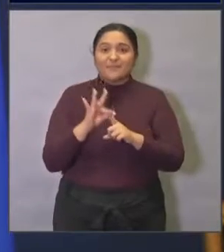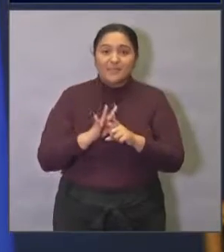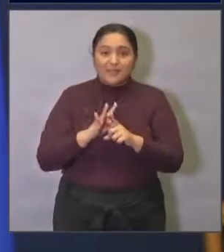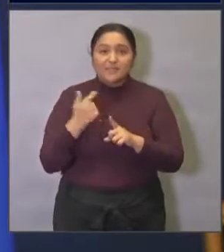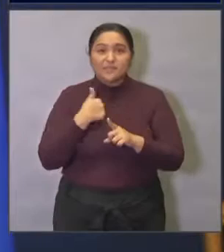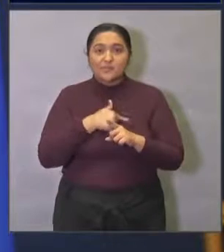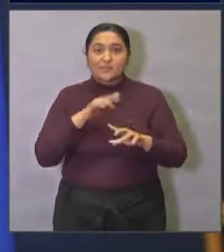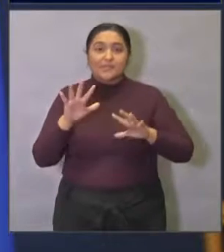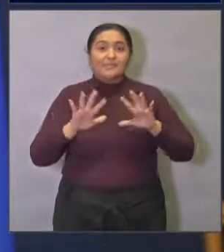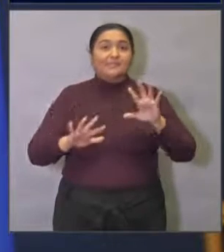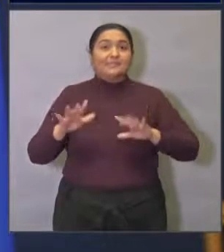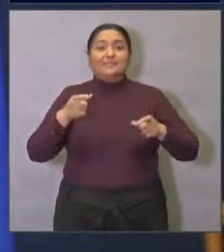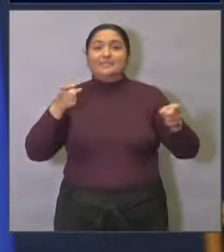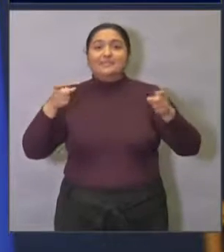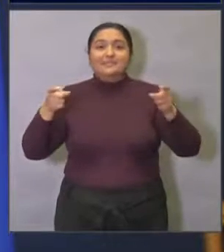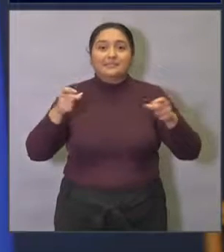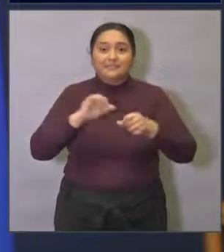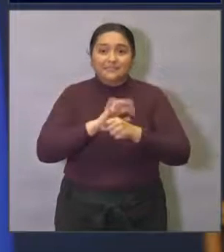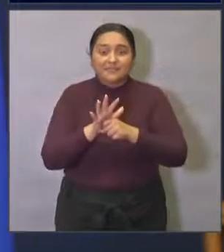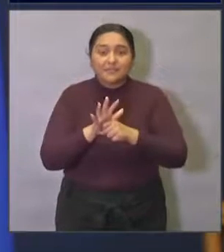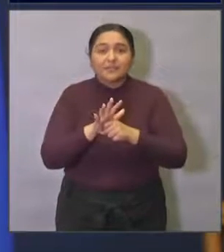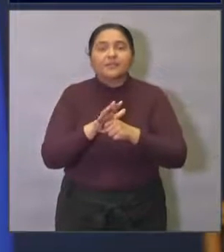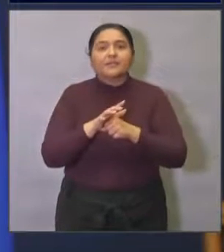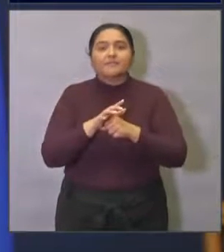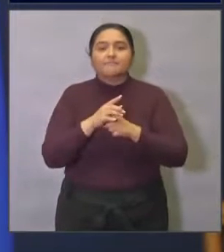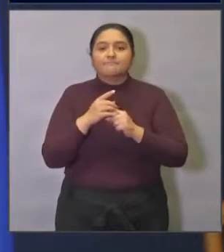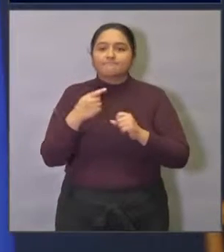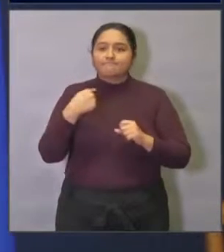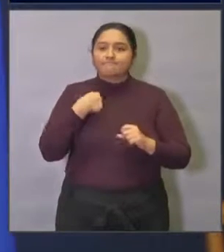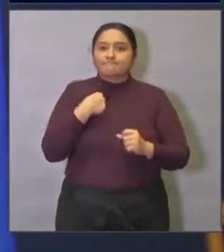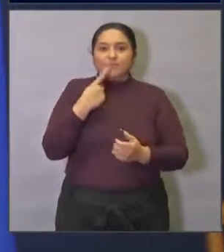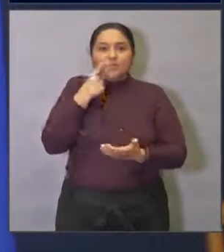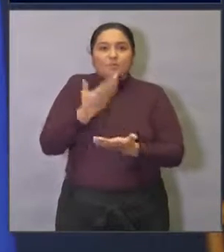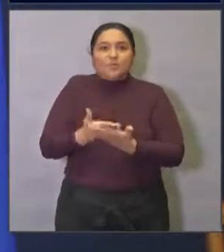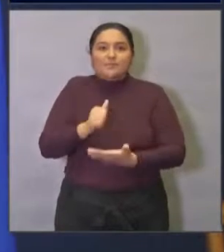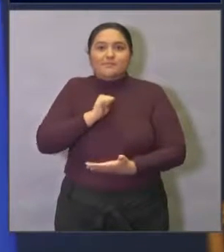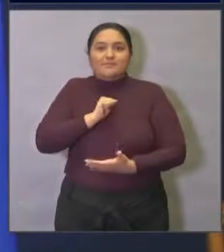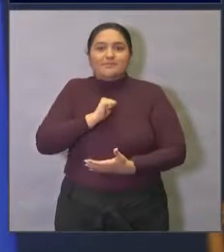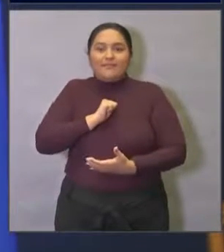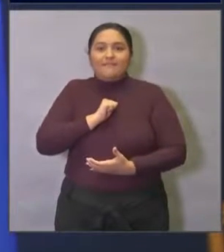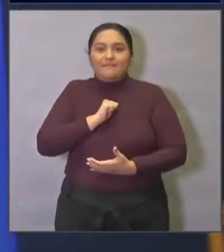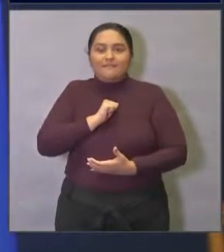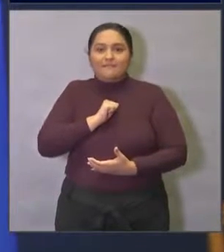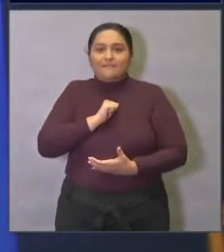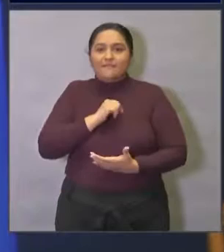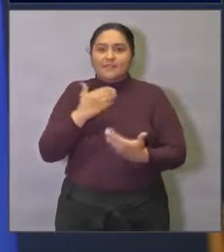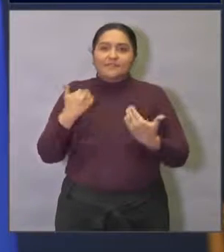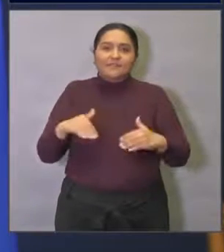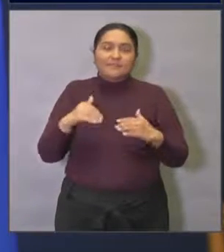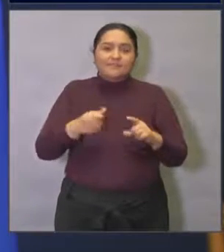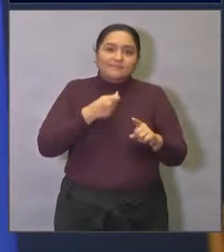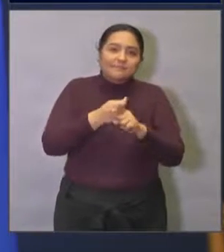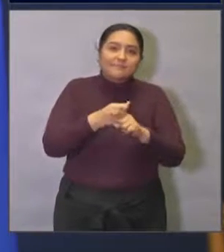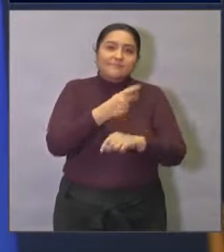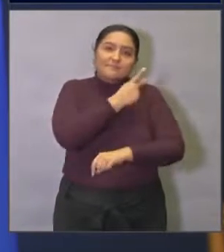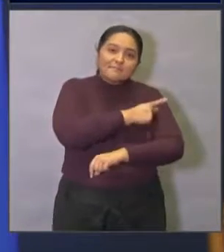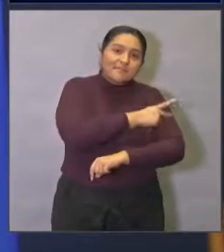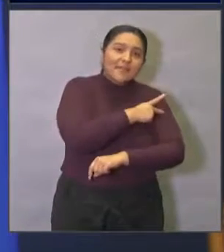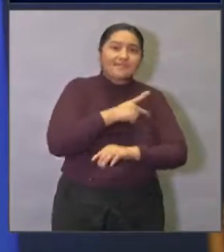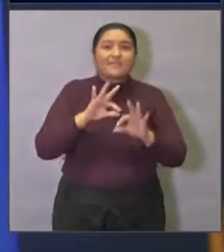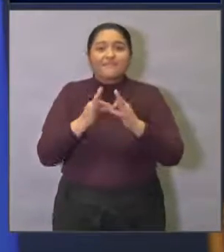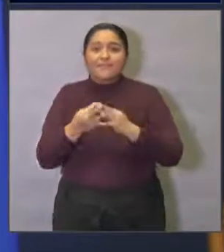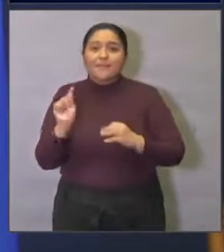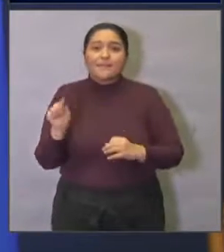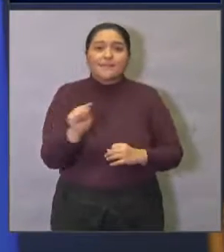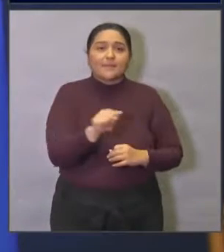this pandemic, I have seen firsthand the toll that it has taken on patients and their families. However, I don't know